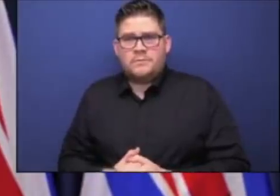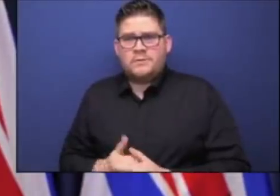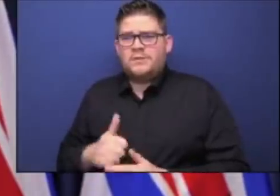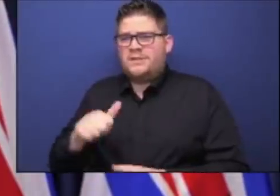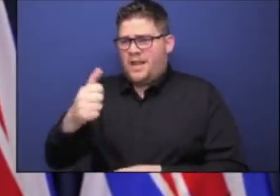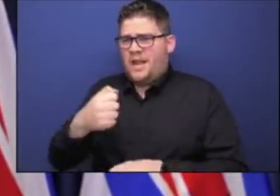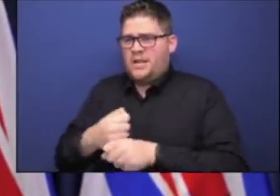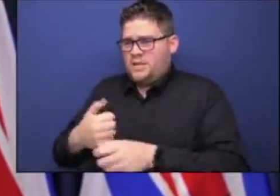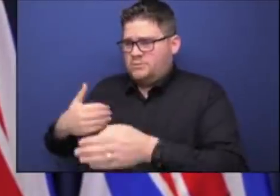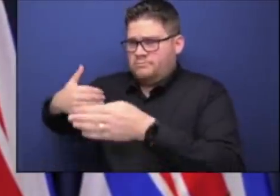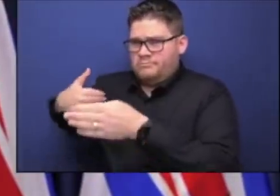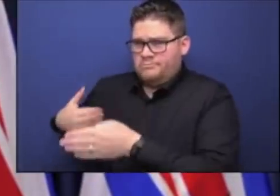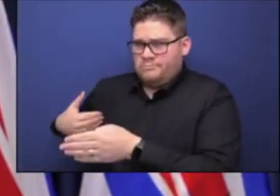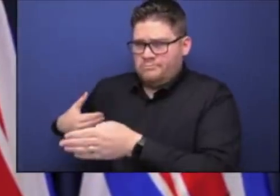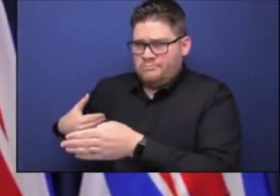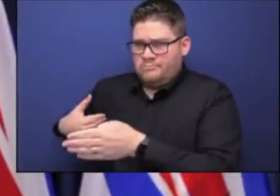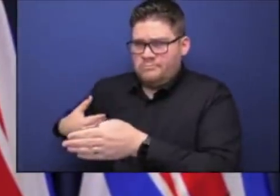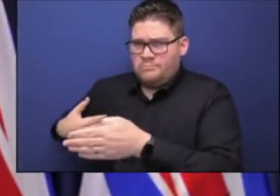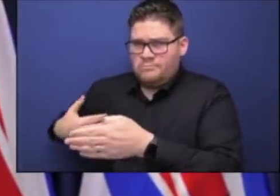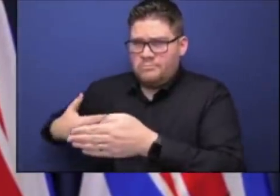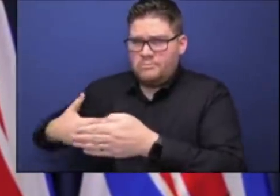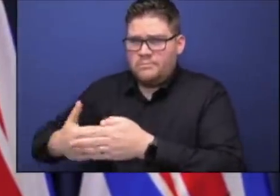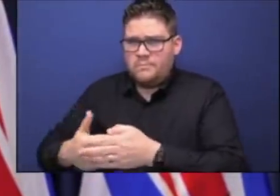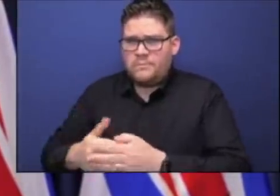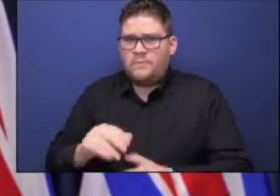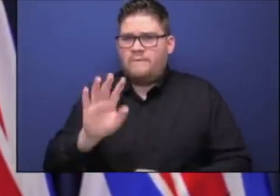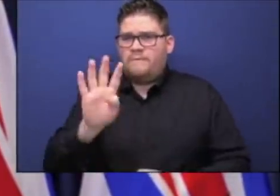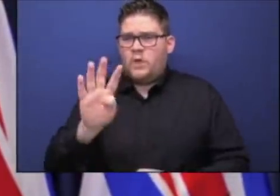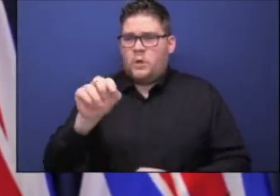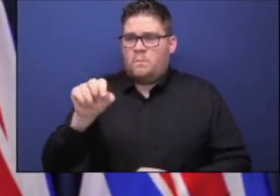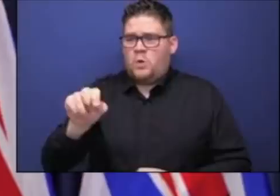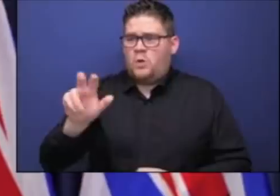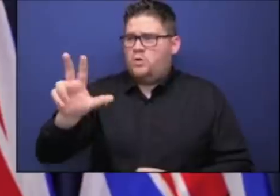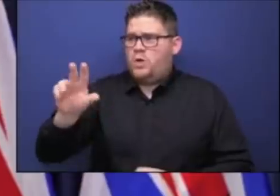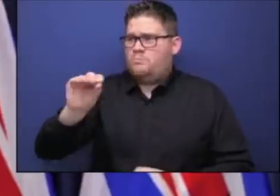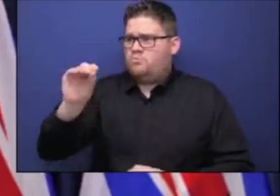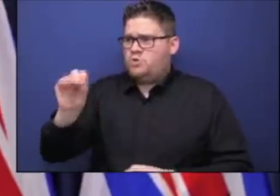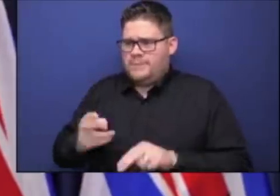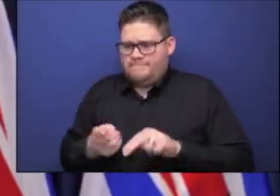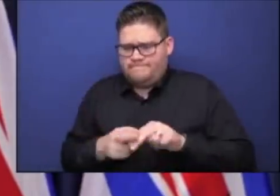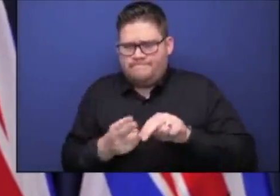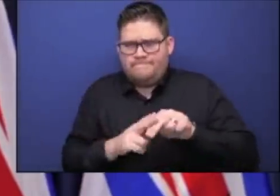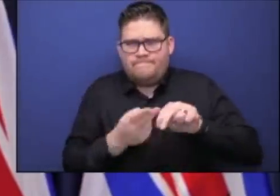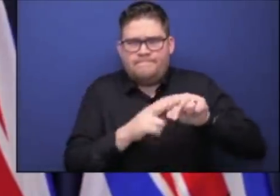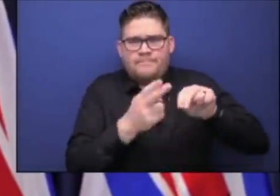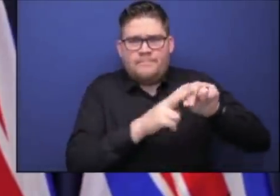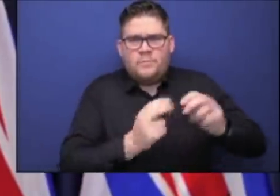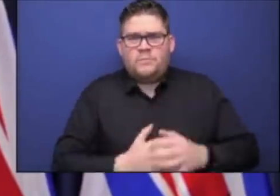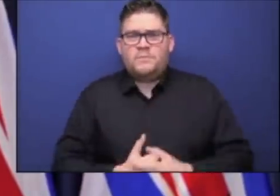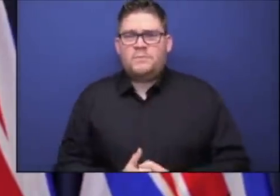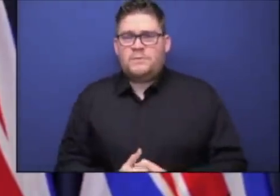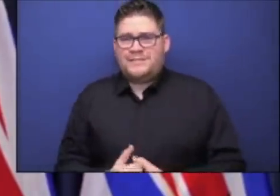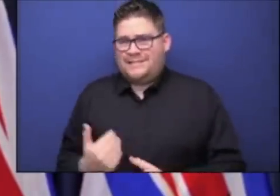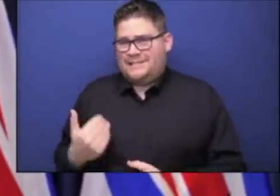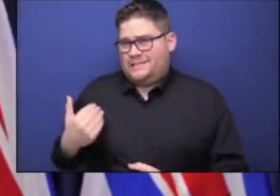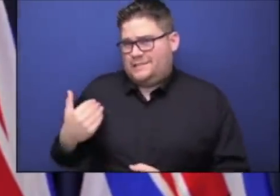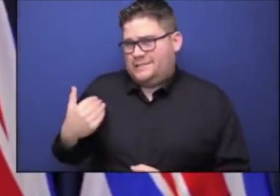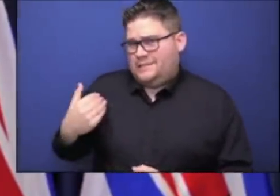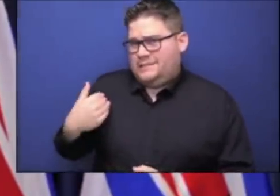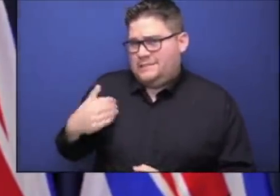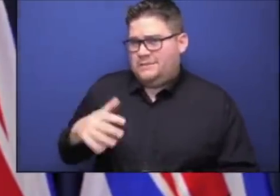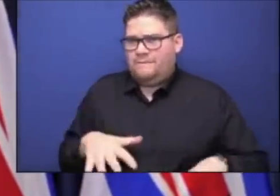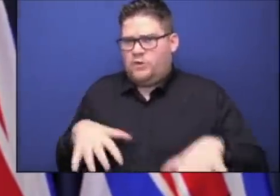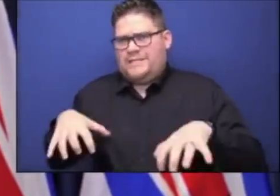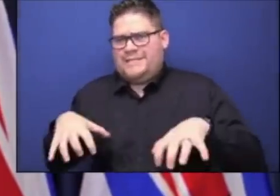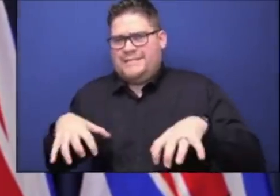half, and now we froze it when the pandemic hit. And so with these changes, I think life will get better for